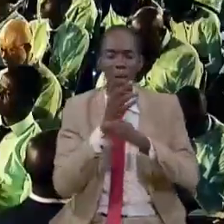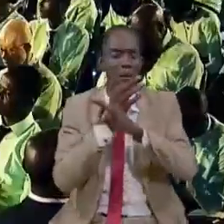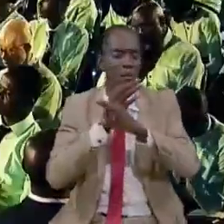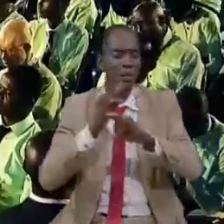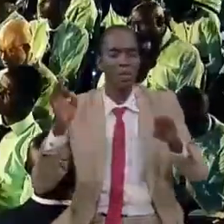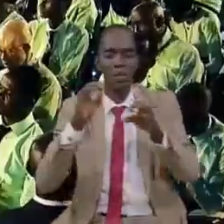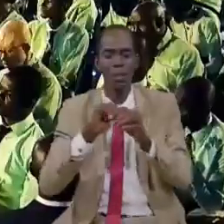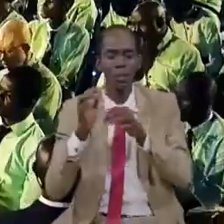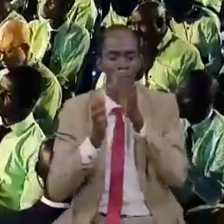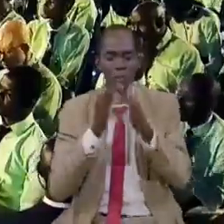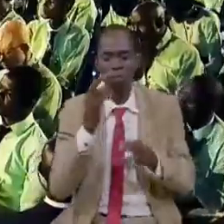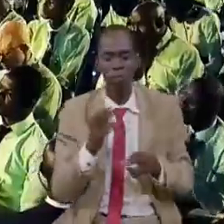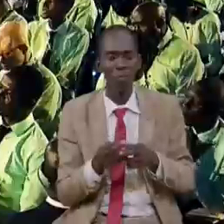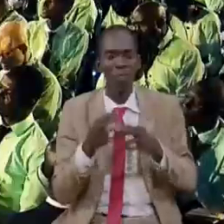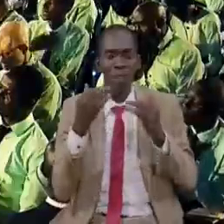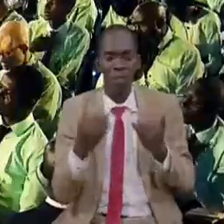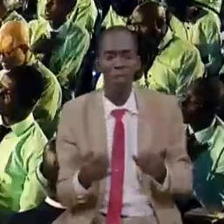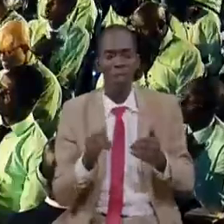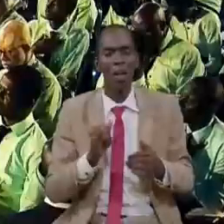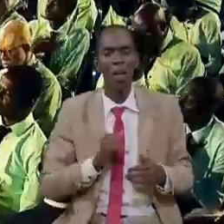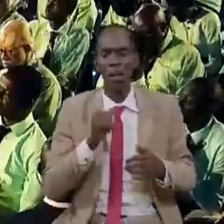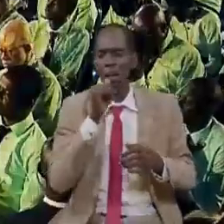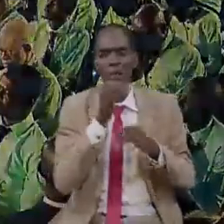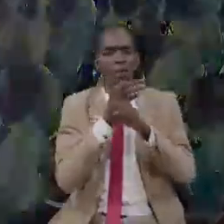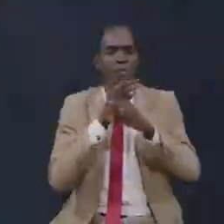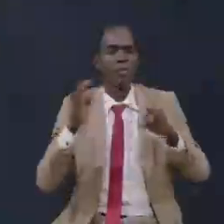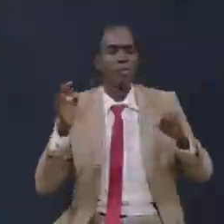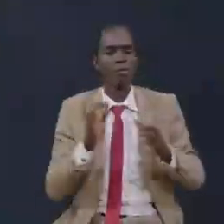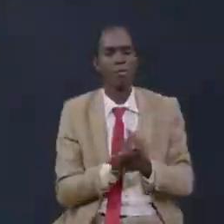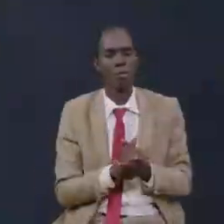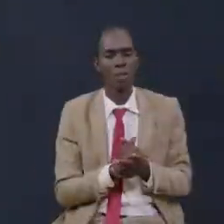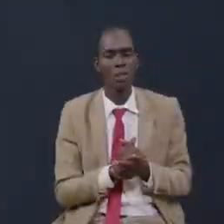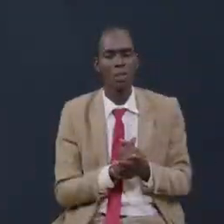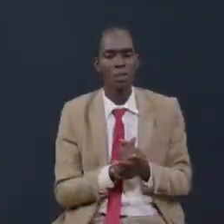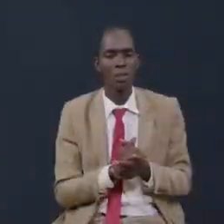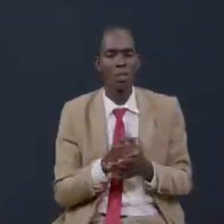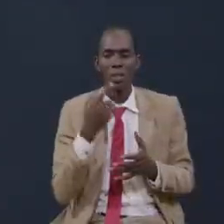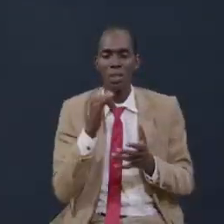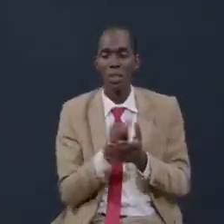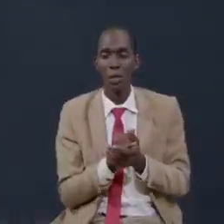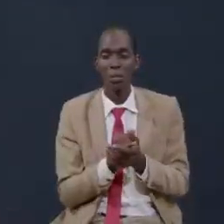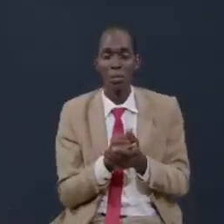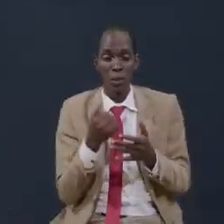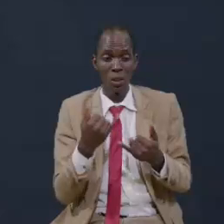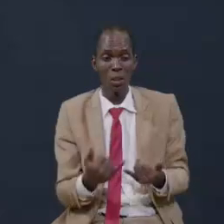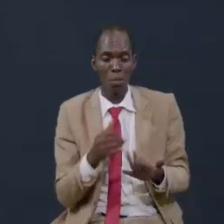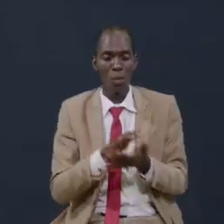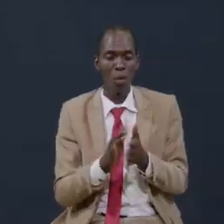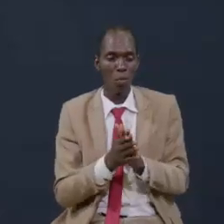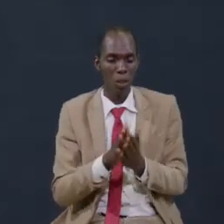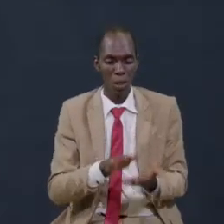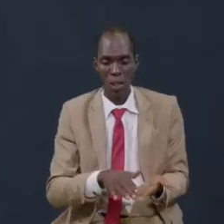Now I am free. It says, being dead to sins, should